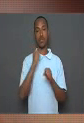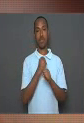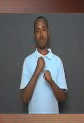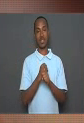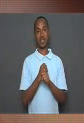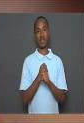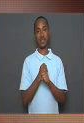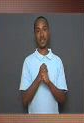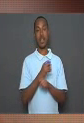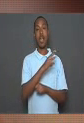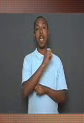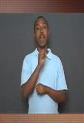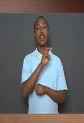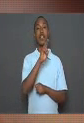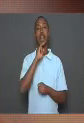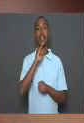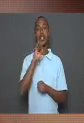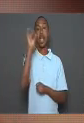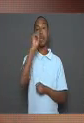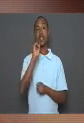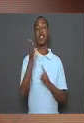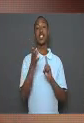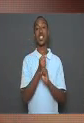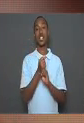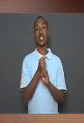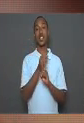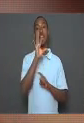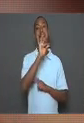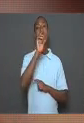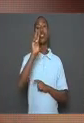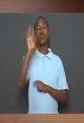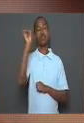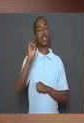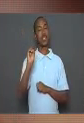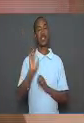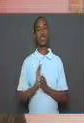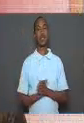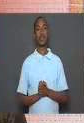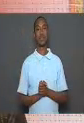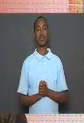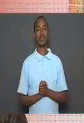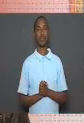formed, and there is a percentage yield of 92%.